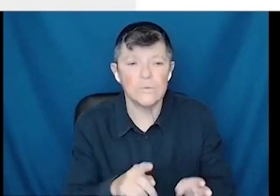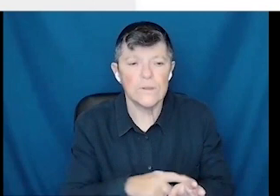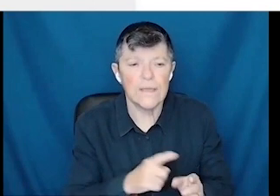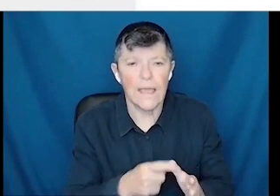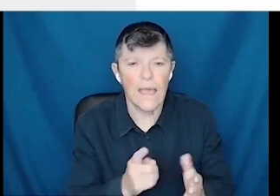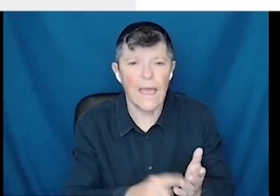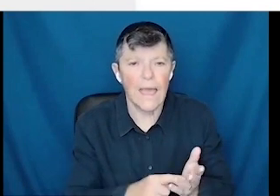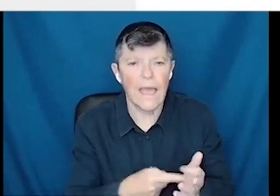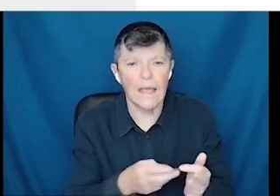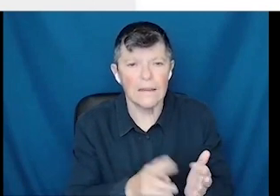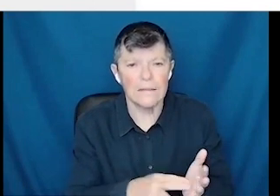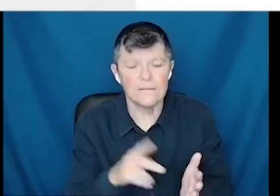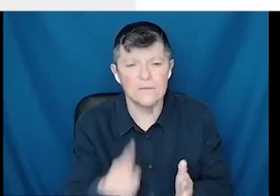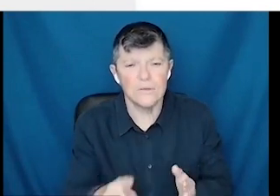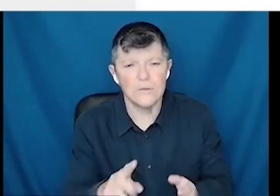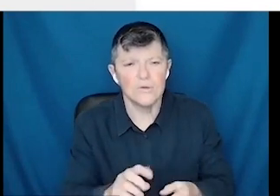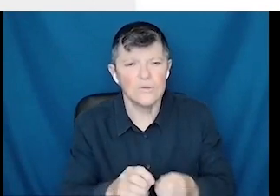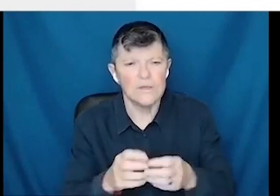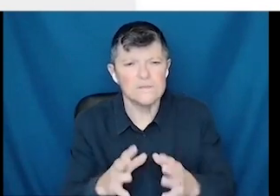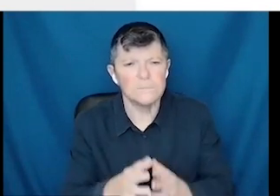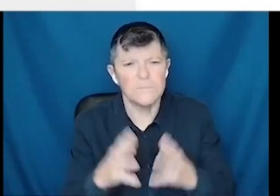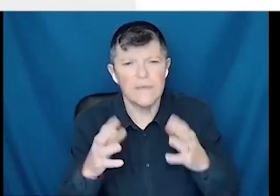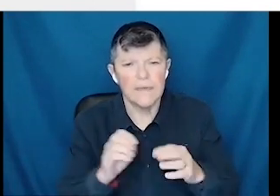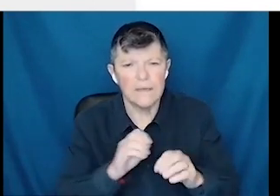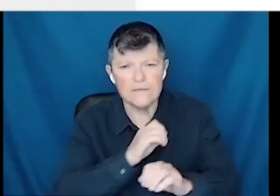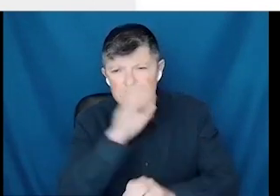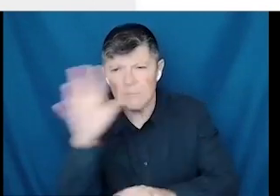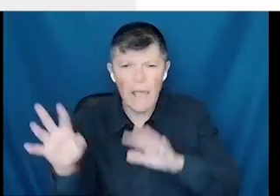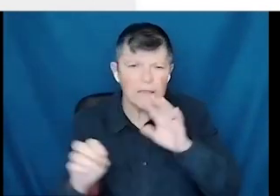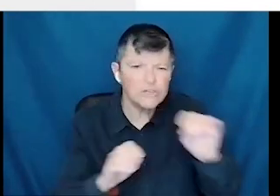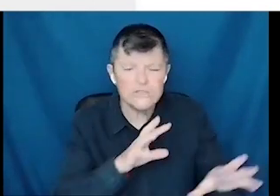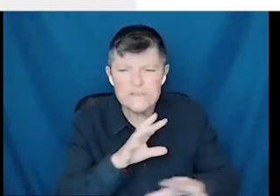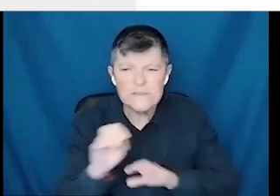big, splashy, expressive,